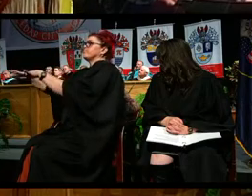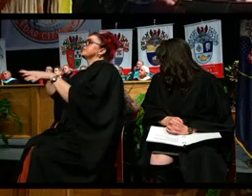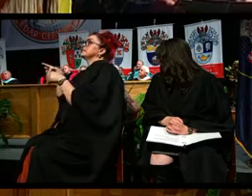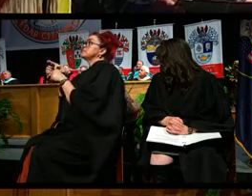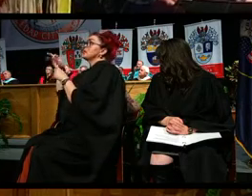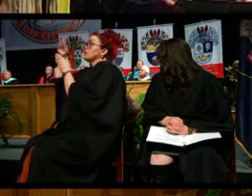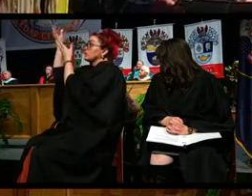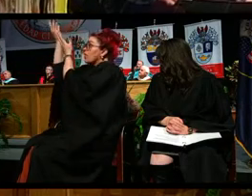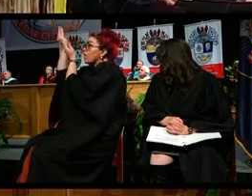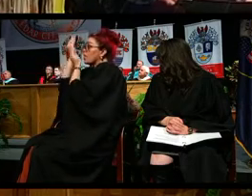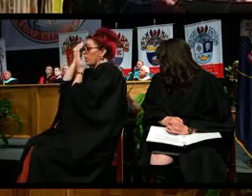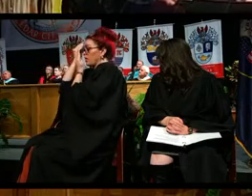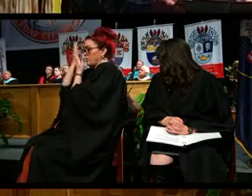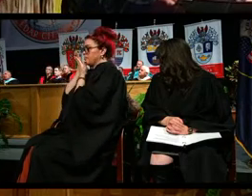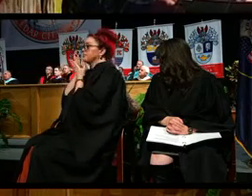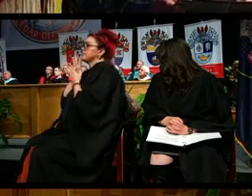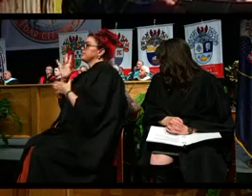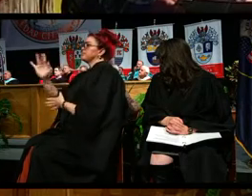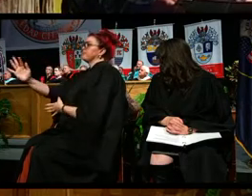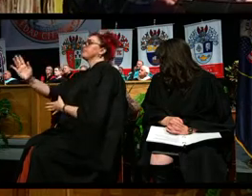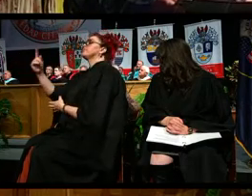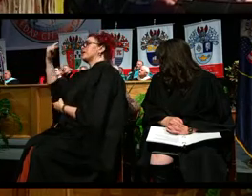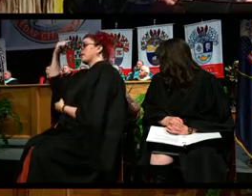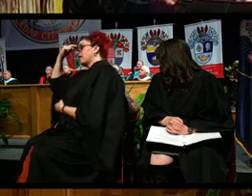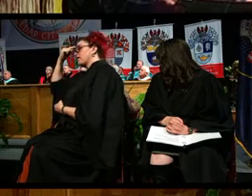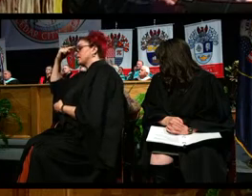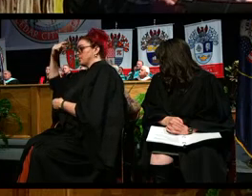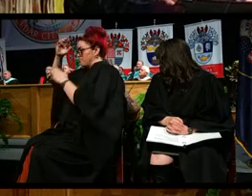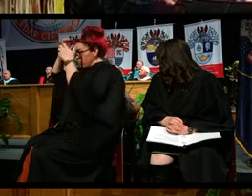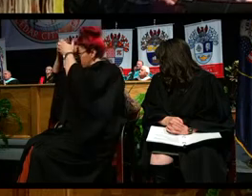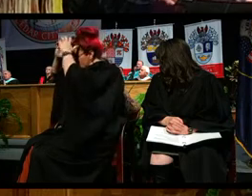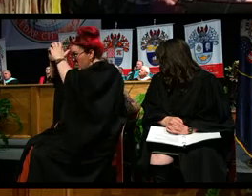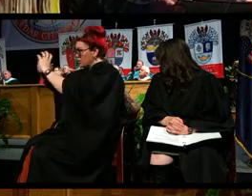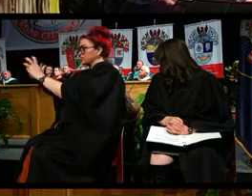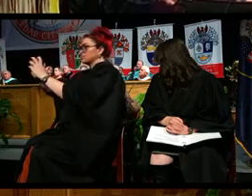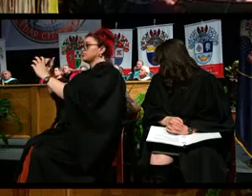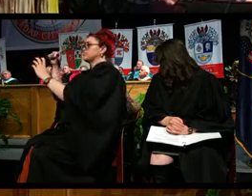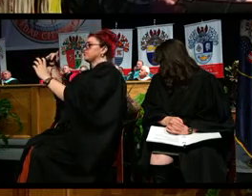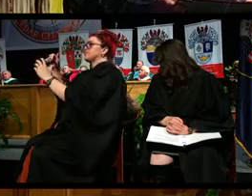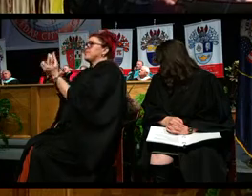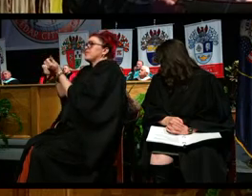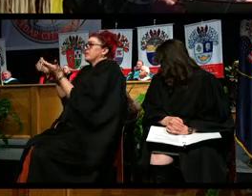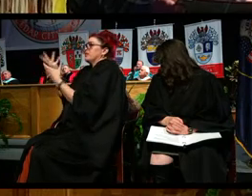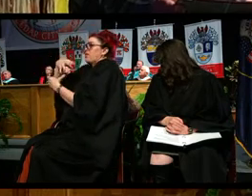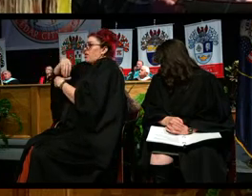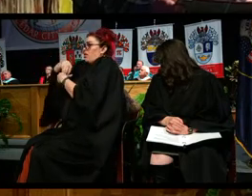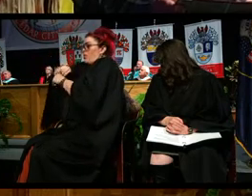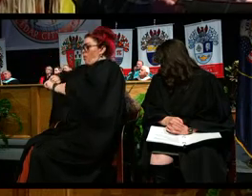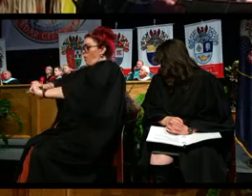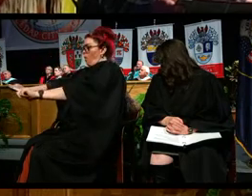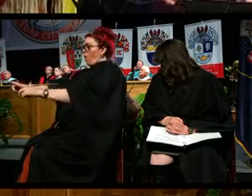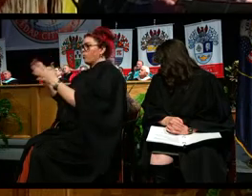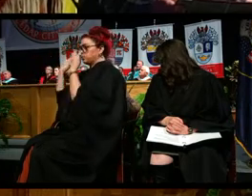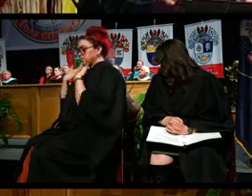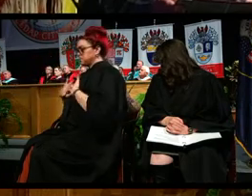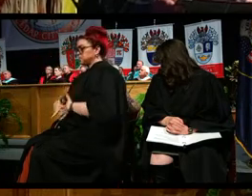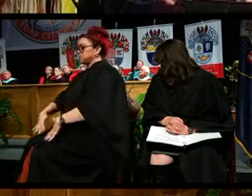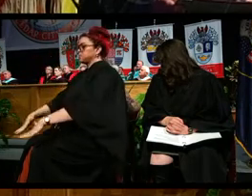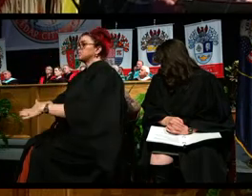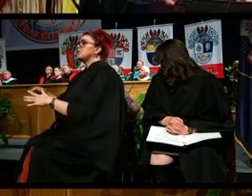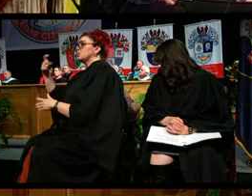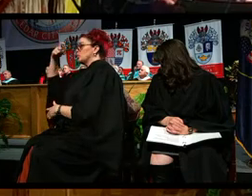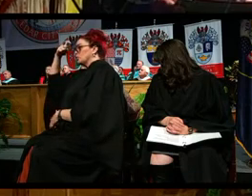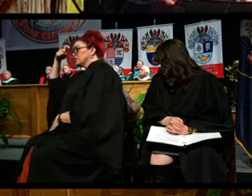into our head. Bless her brain, all the elements within her. And she'll be able to use